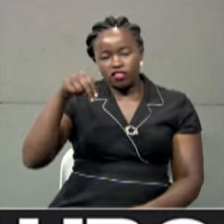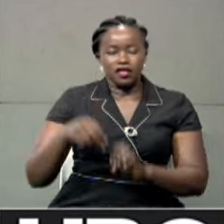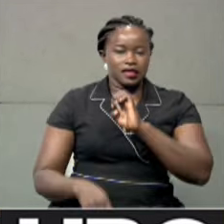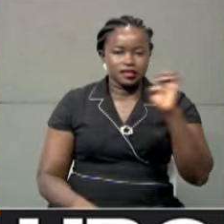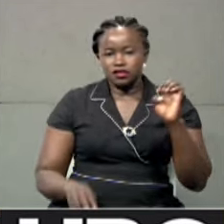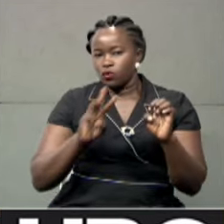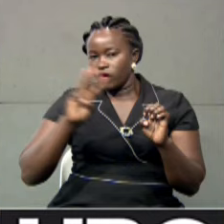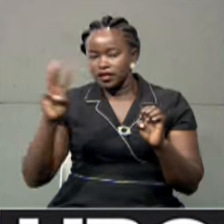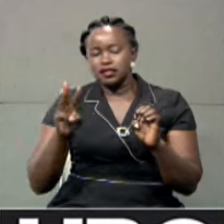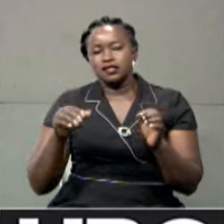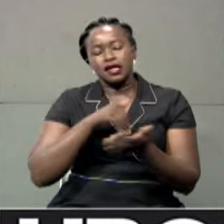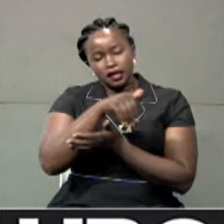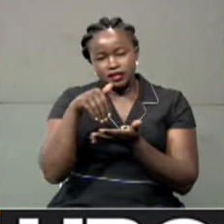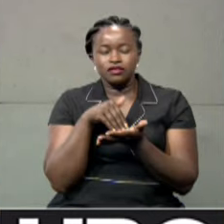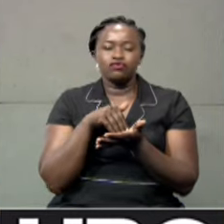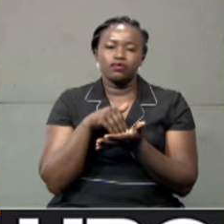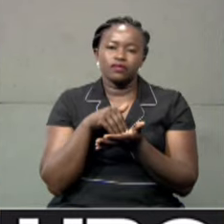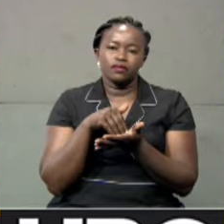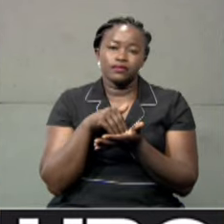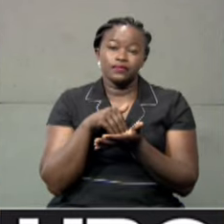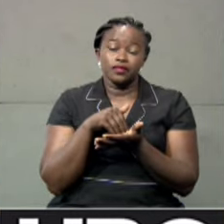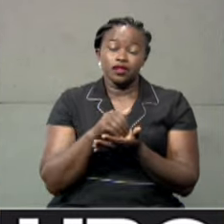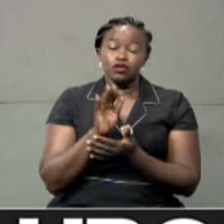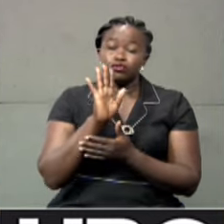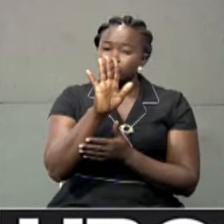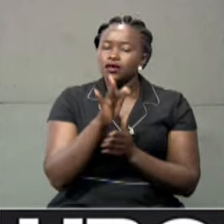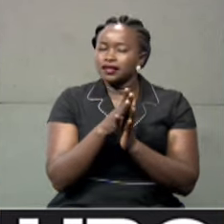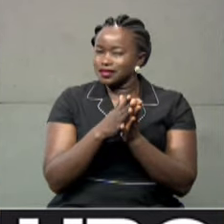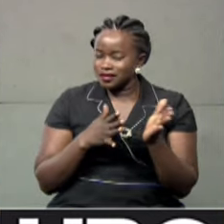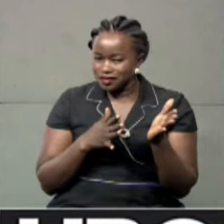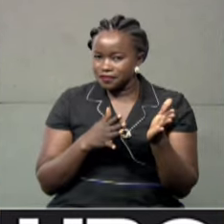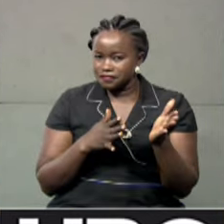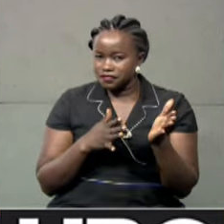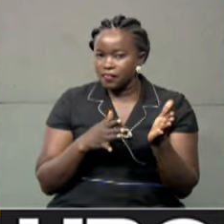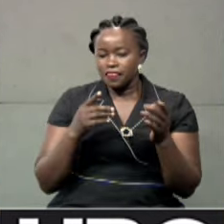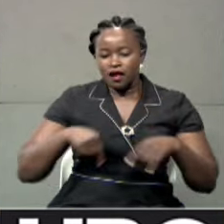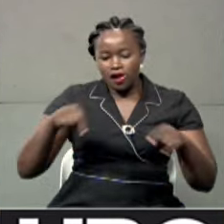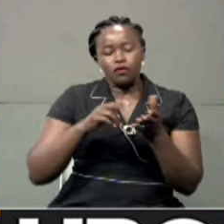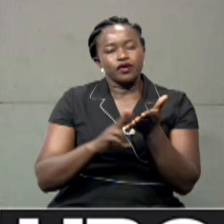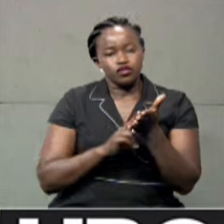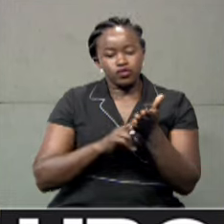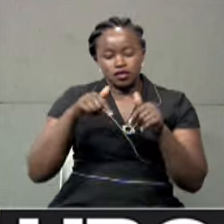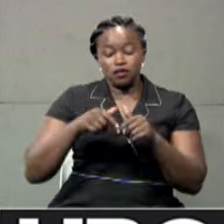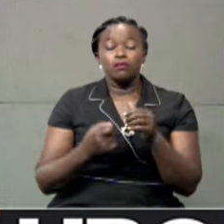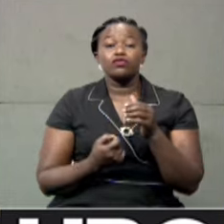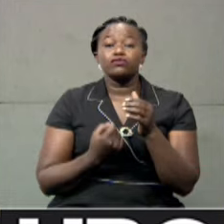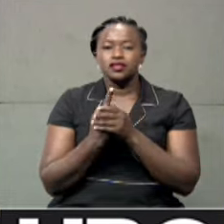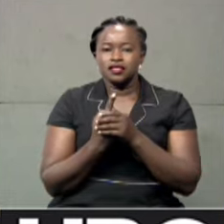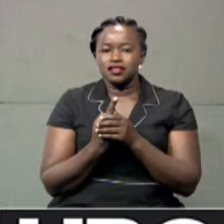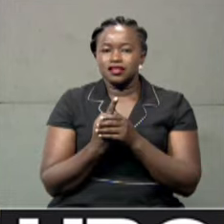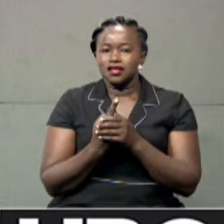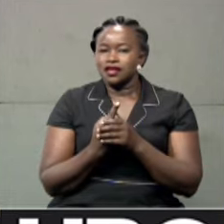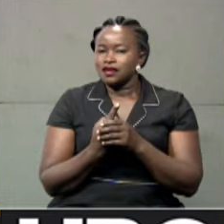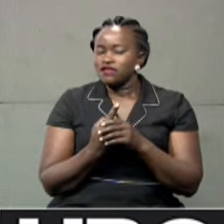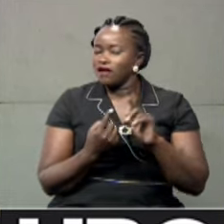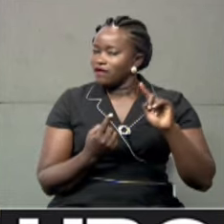East, West, and Central. Your Excellency, we take this opportunity first to thank